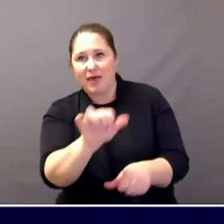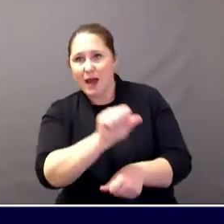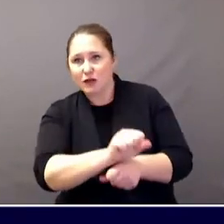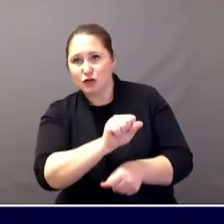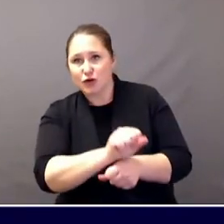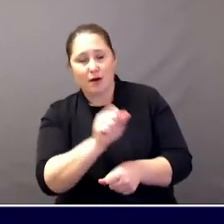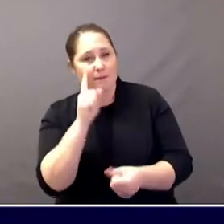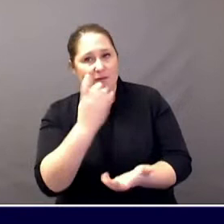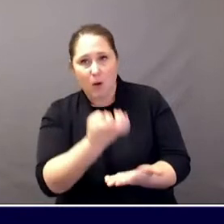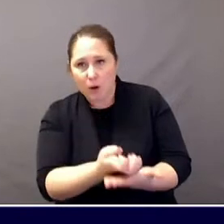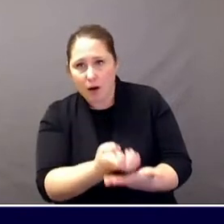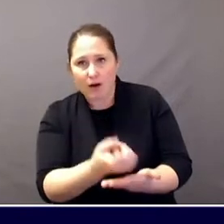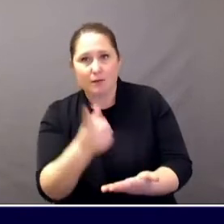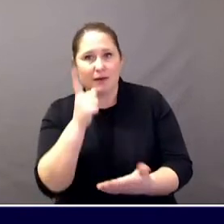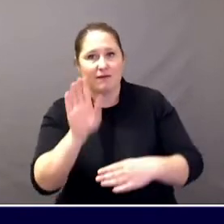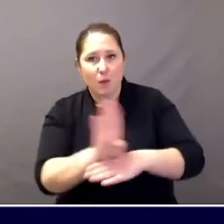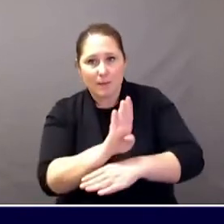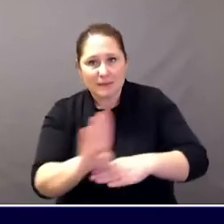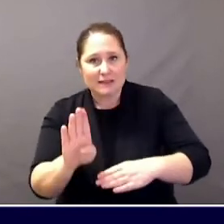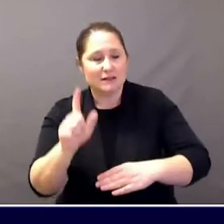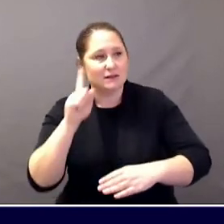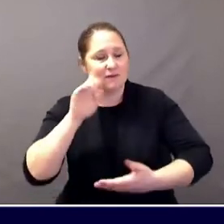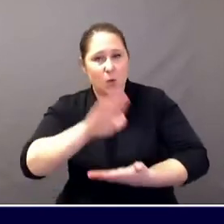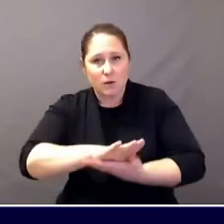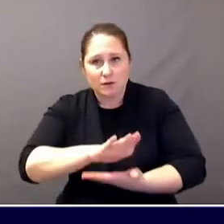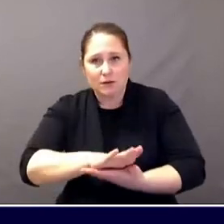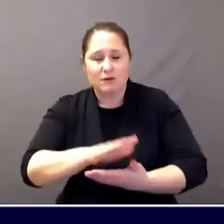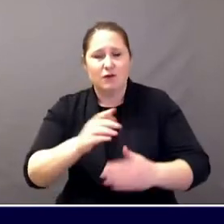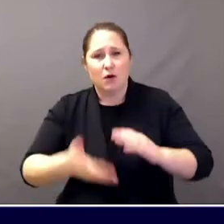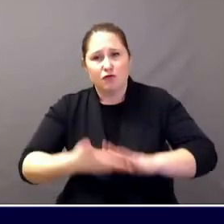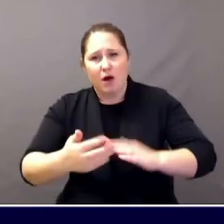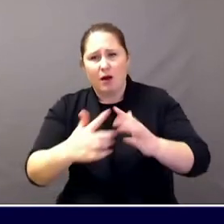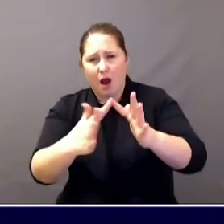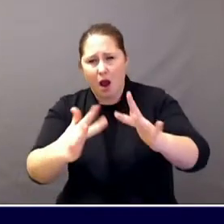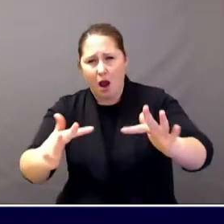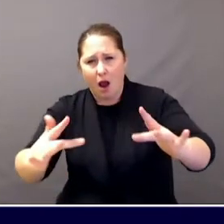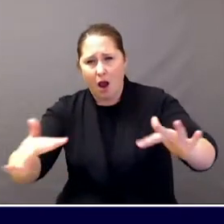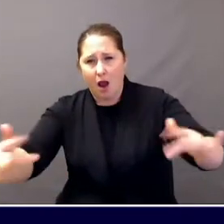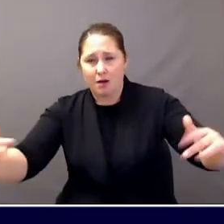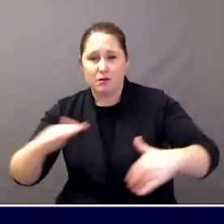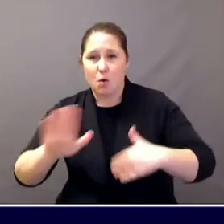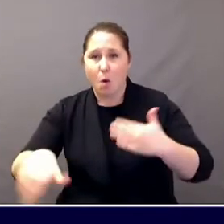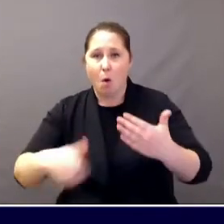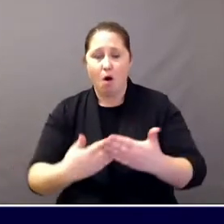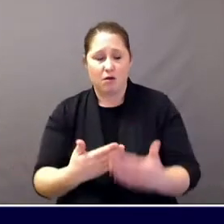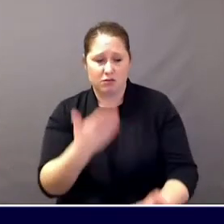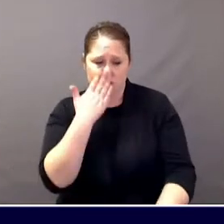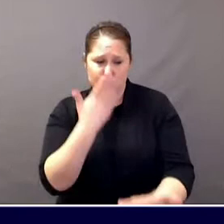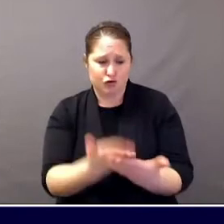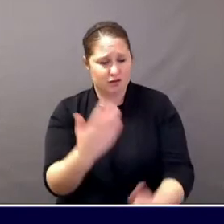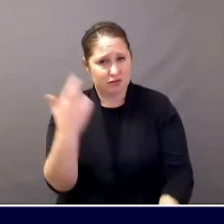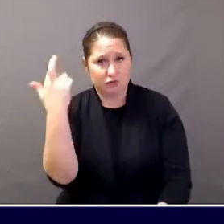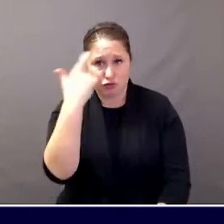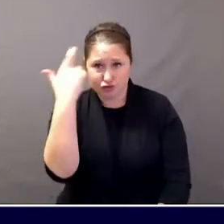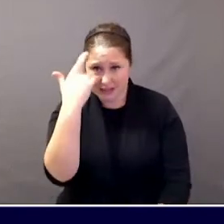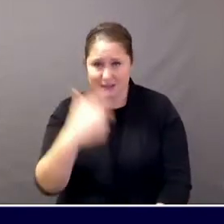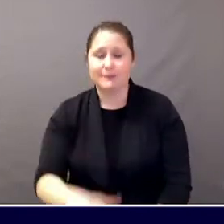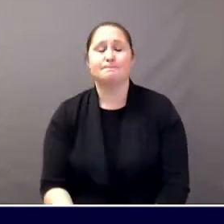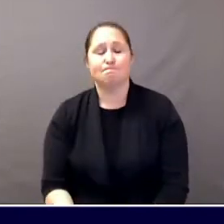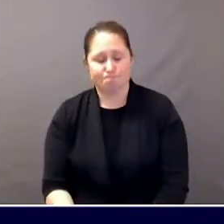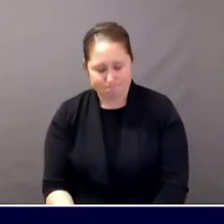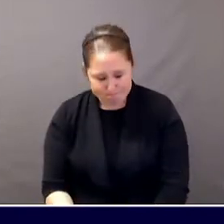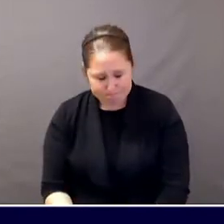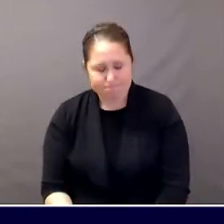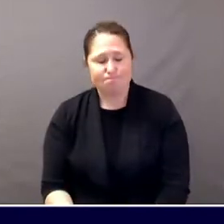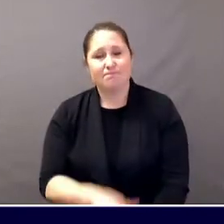economy. There are a lot of arguments to be made on behalf of every one of those identified sectors and